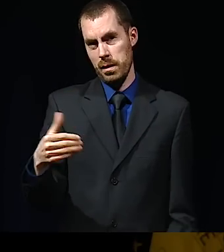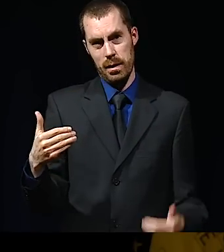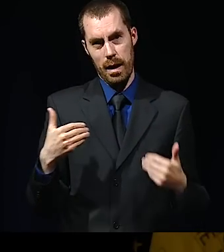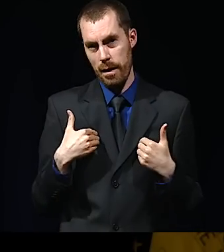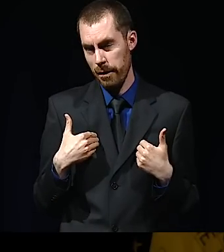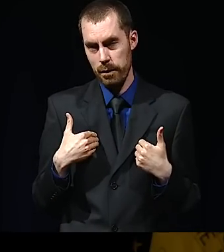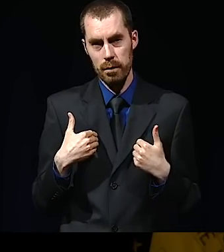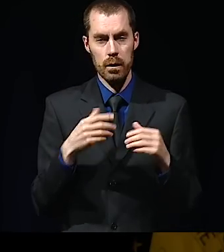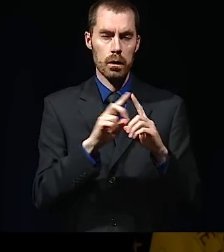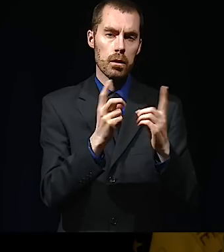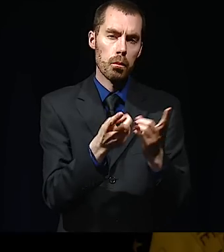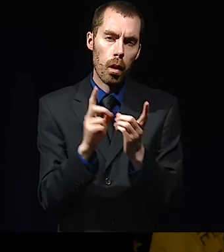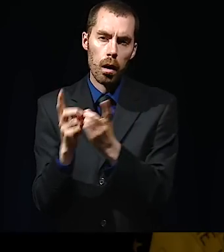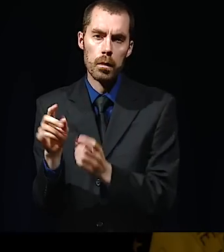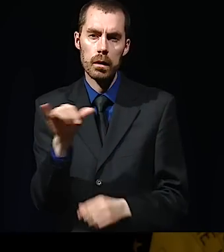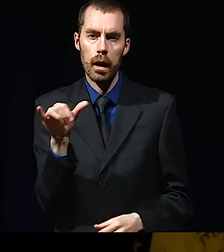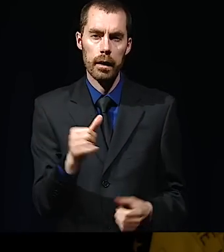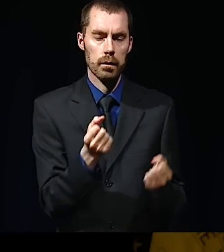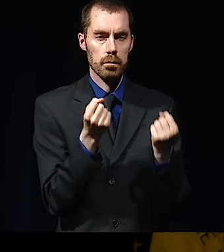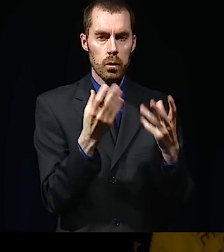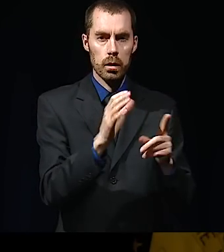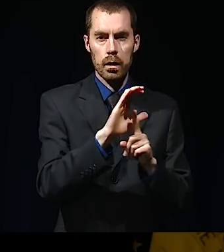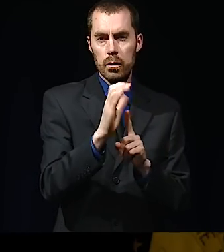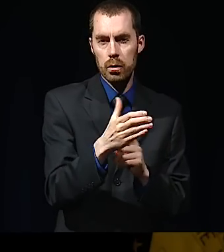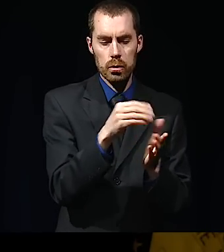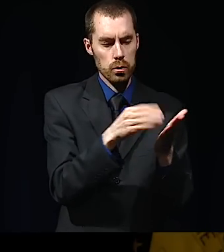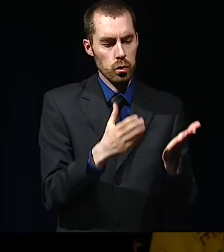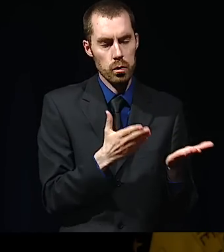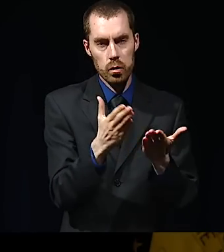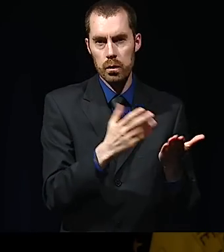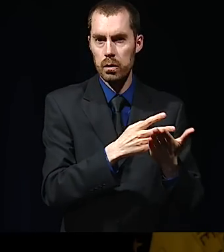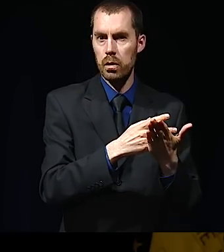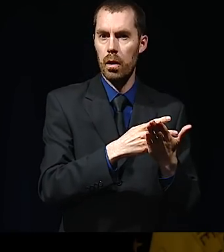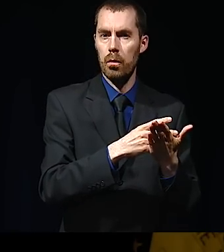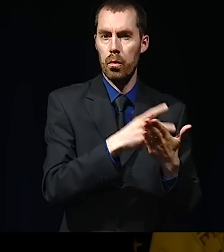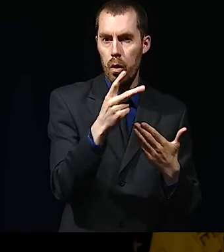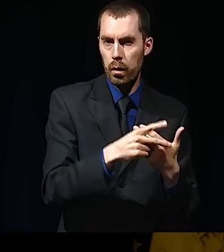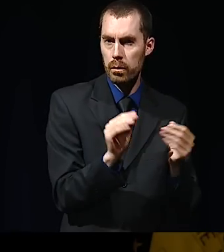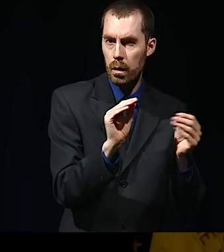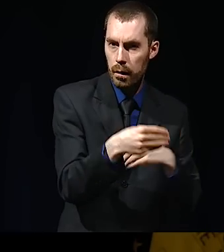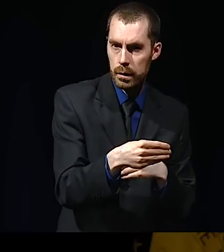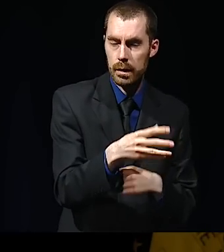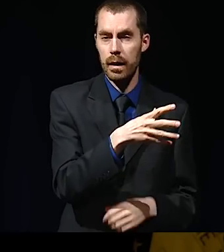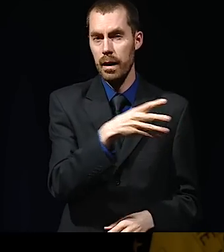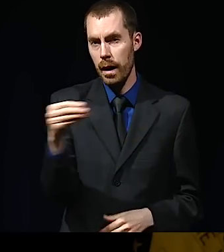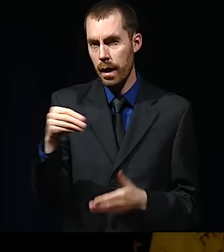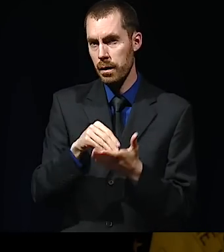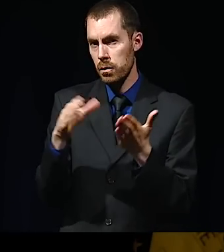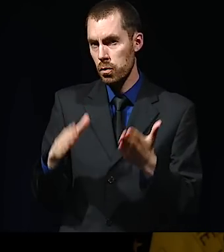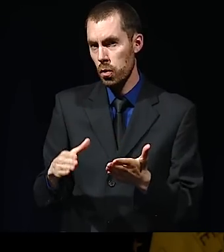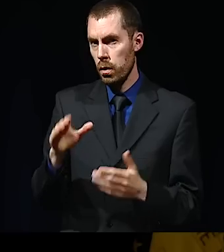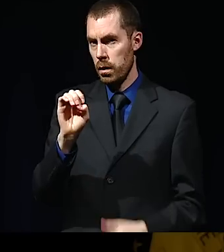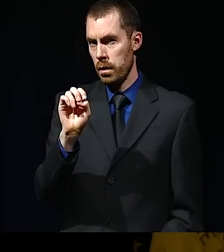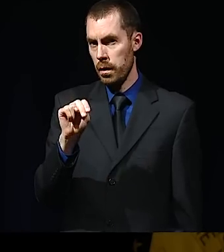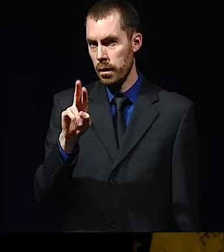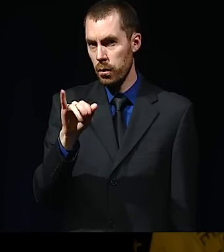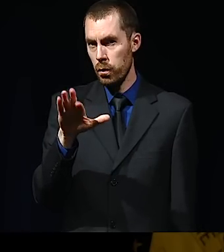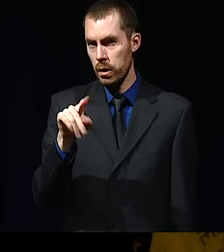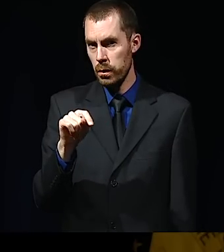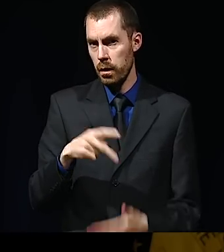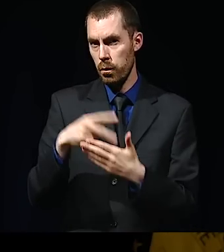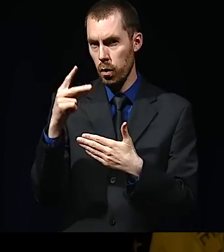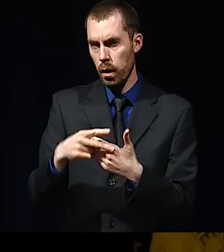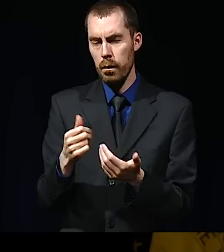students. Departments such as the Multicultural Student Services and Programs Office and the Student Enrichment Program helped